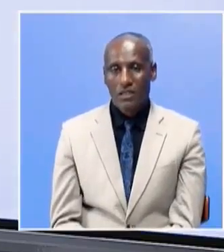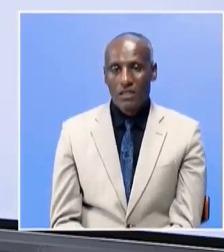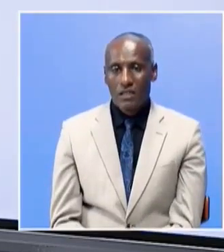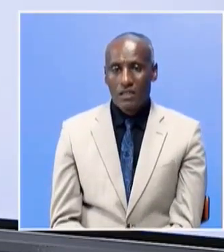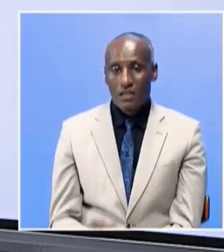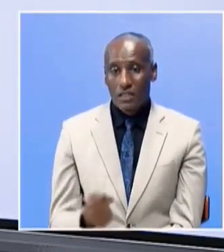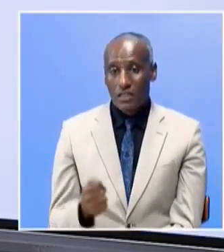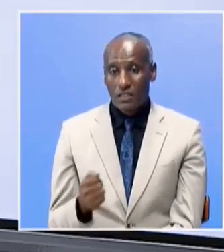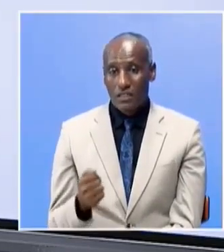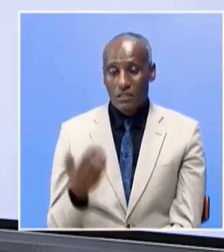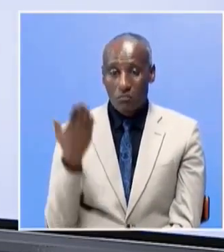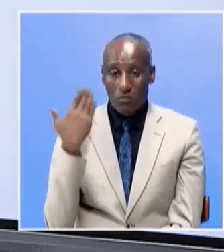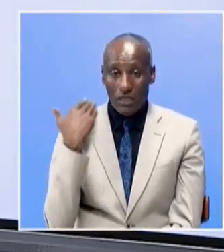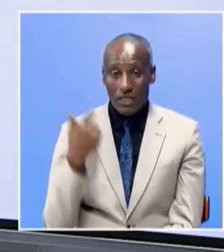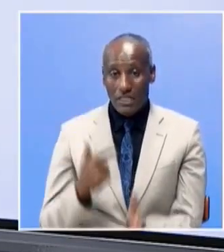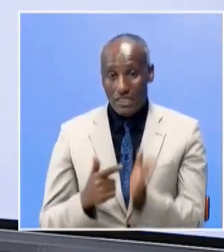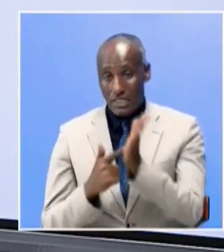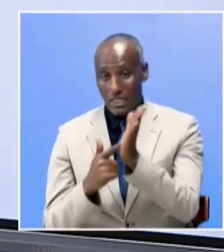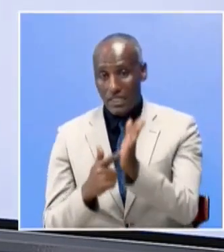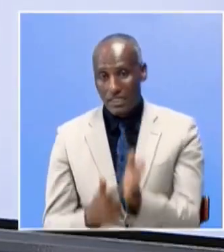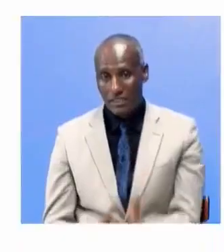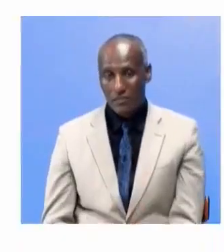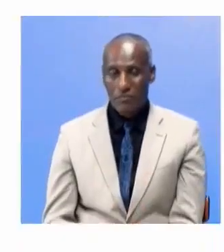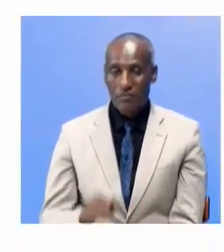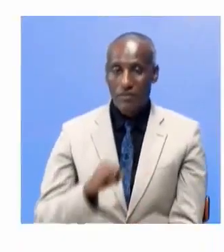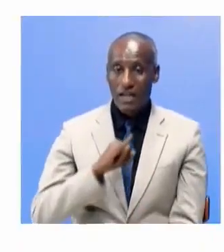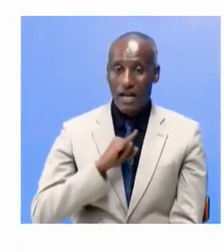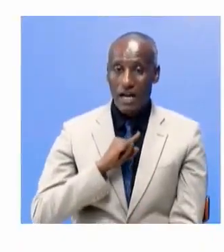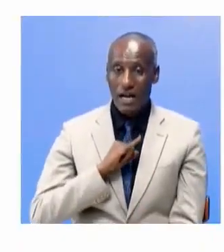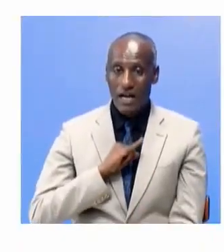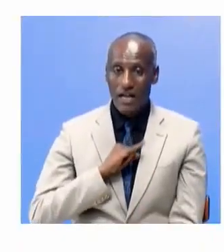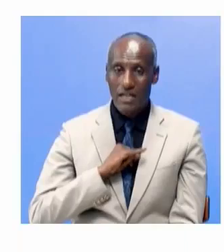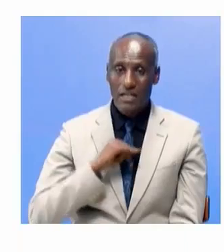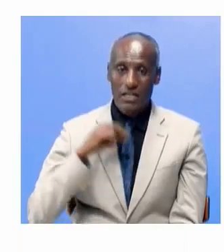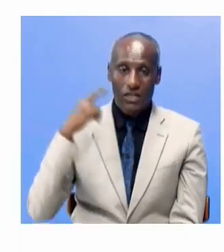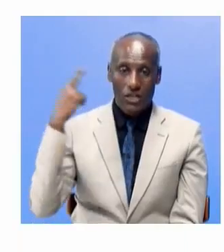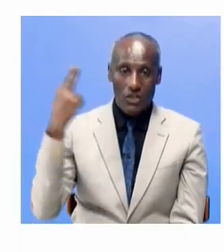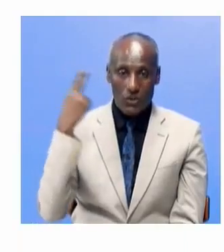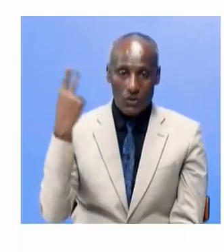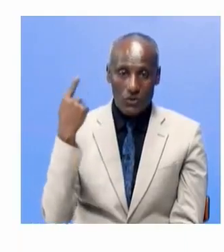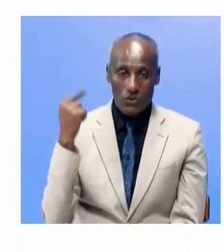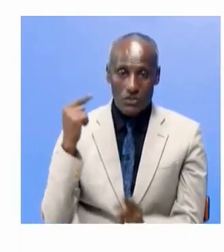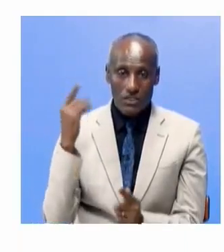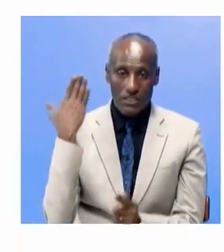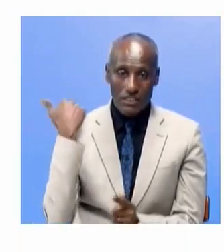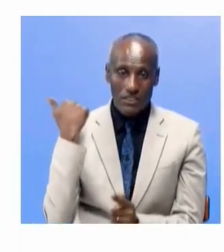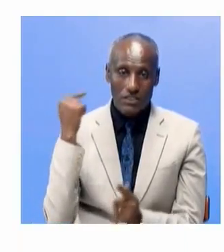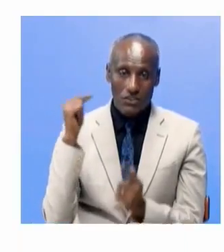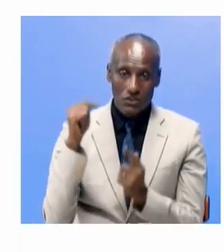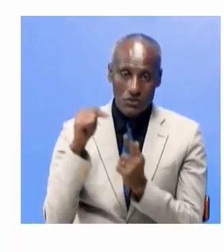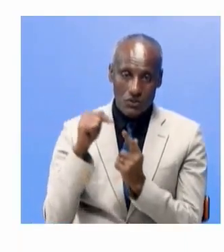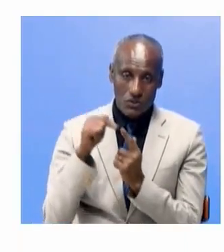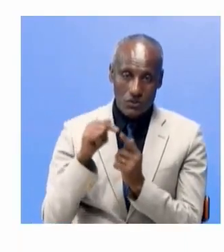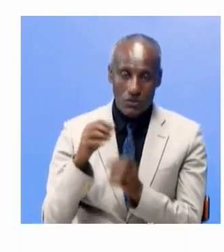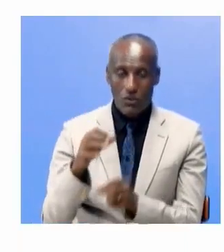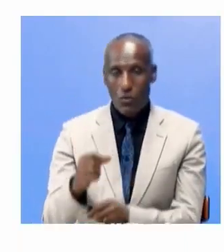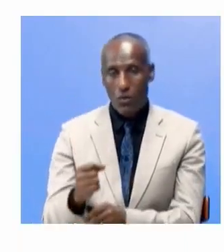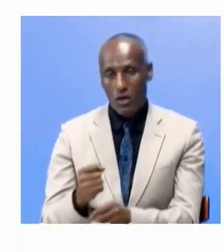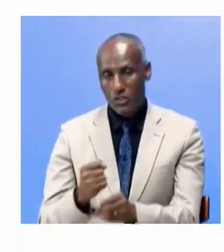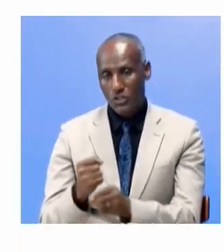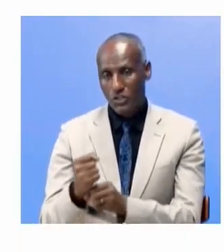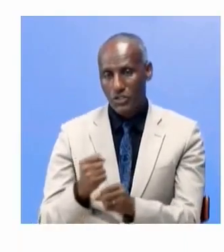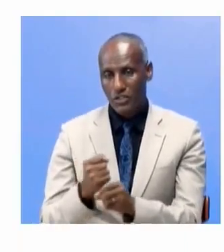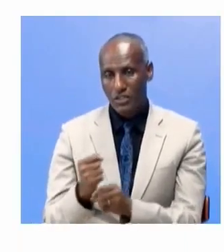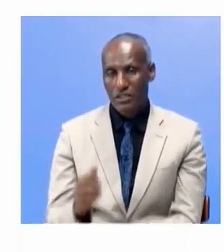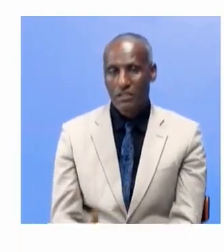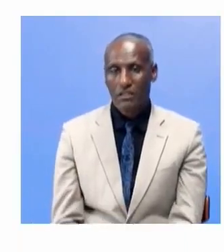indicator. So we have to say here, I used to